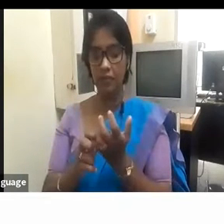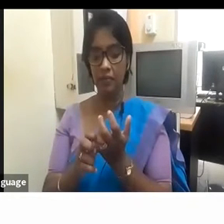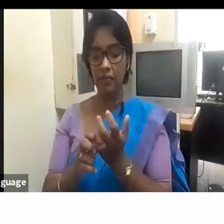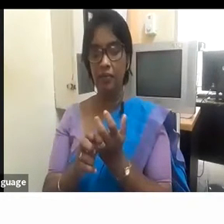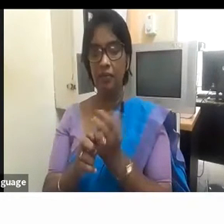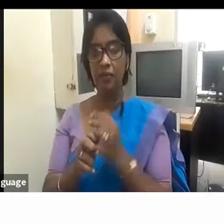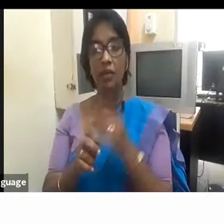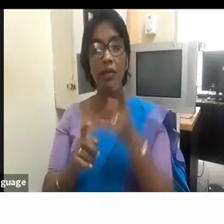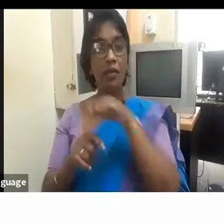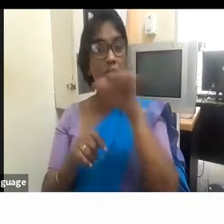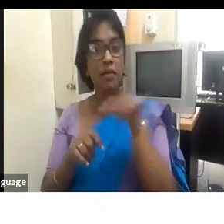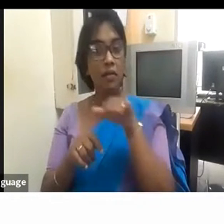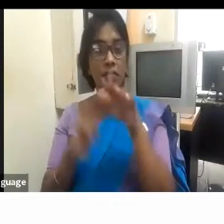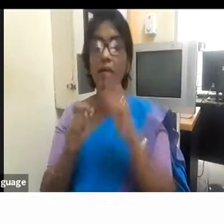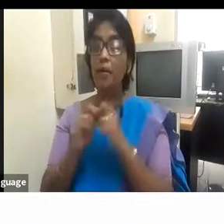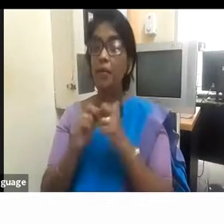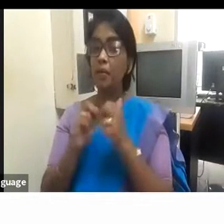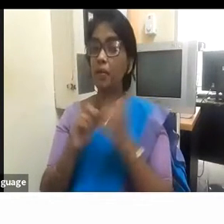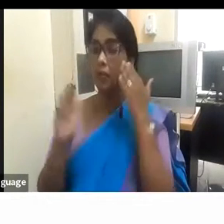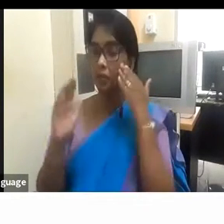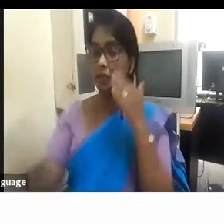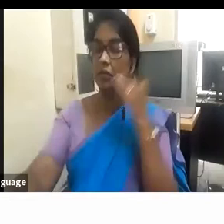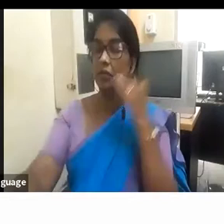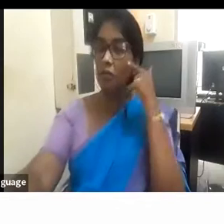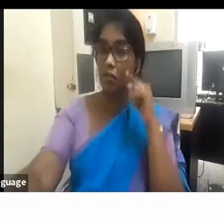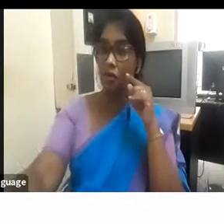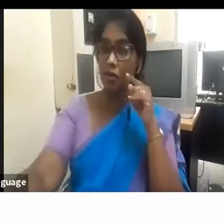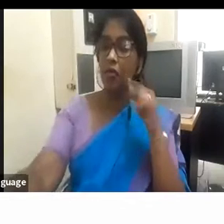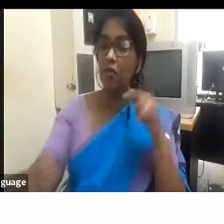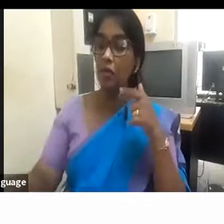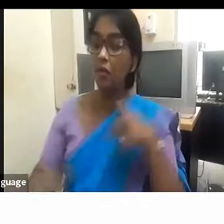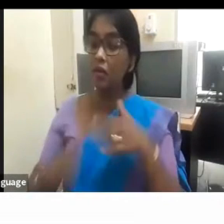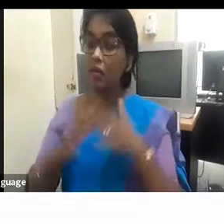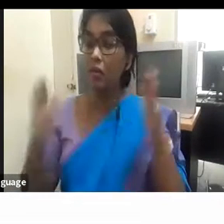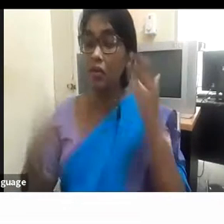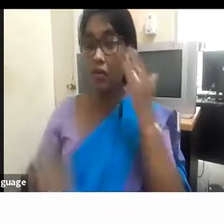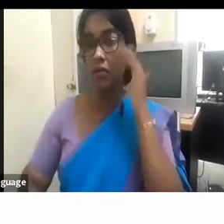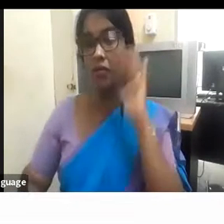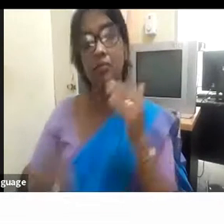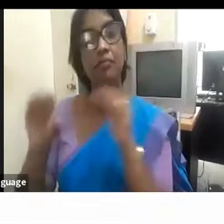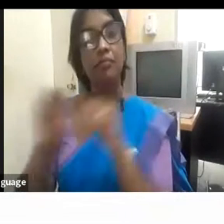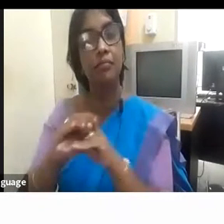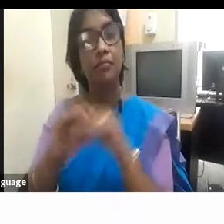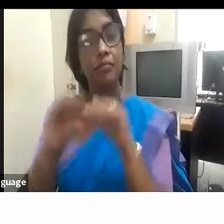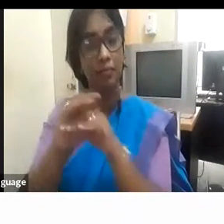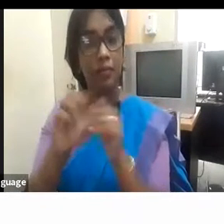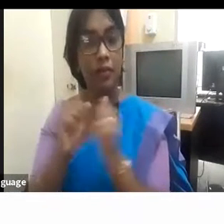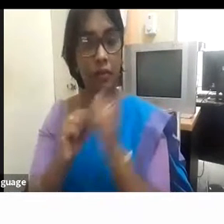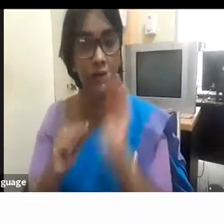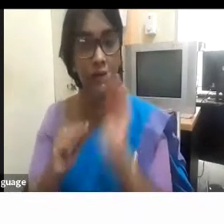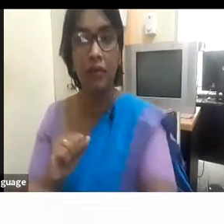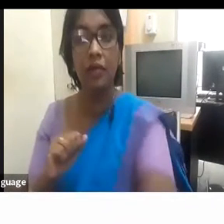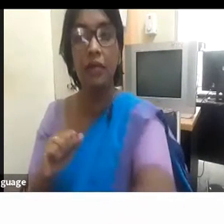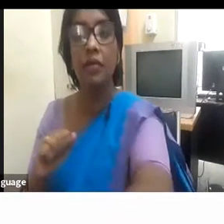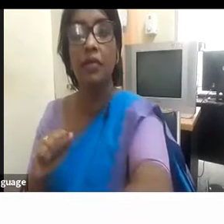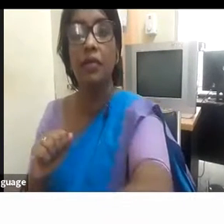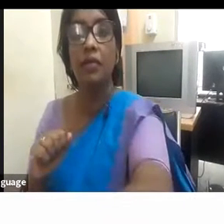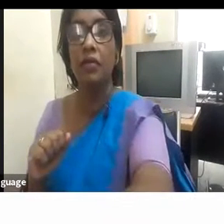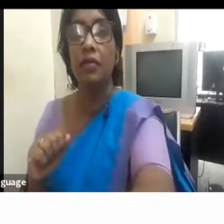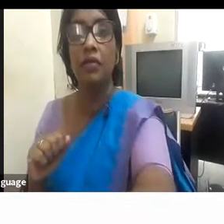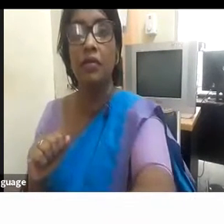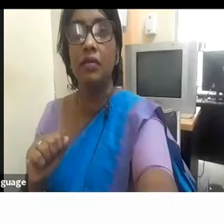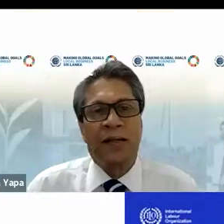at DocCat. We try to recruit a lot of female employees, engineers, because I used to work when I was in Soviet Union with a lot of